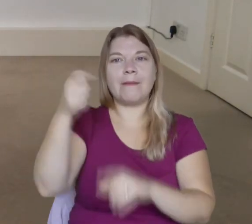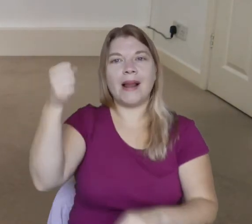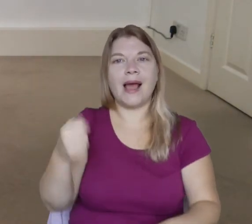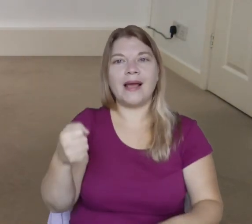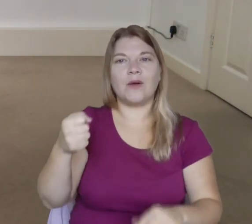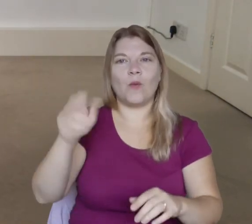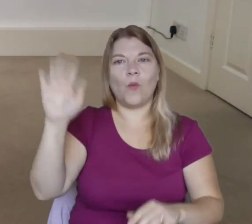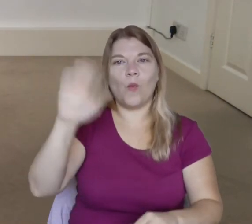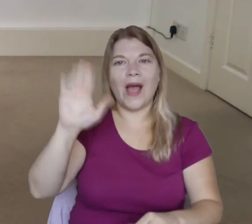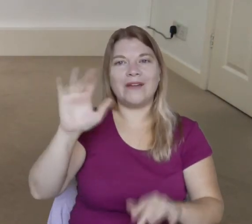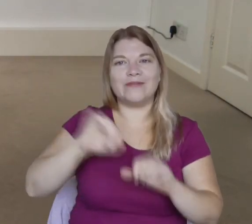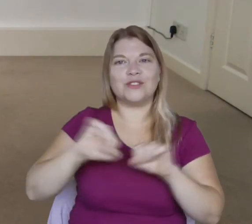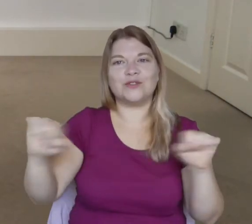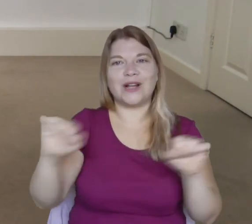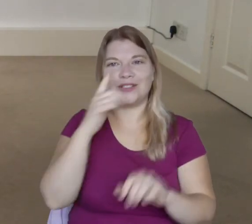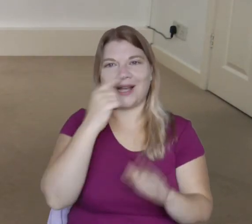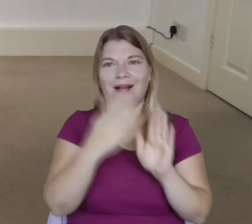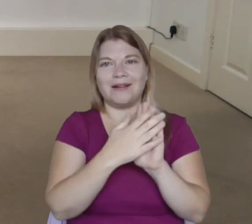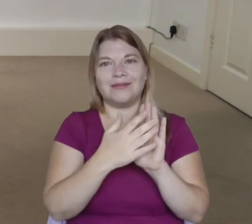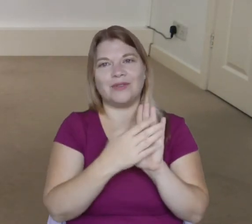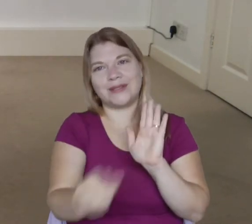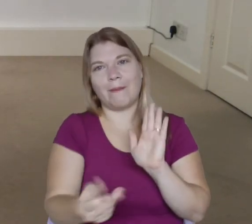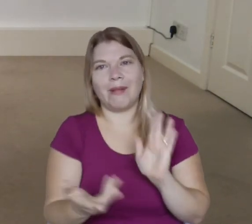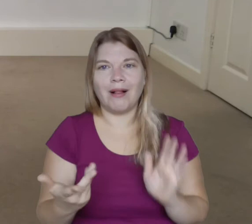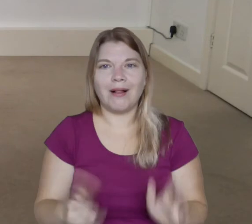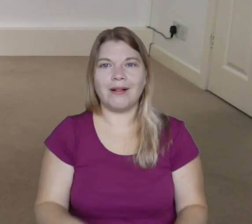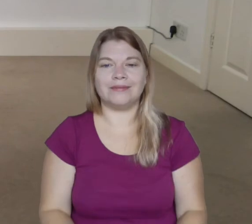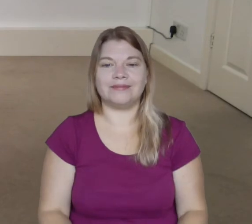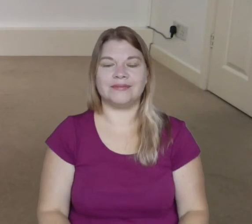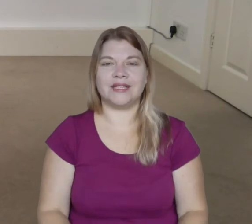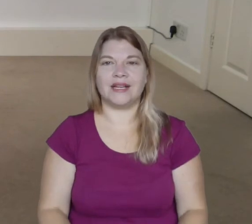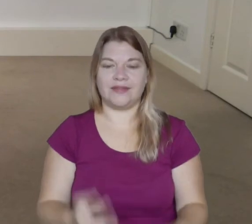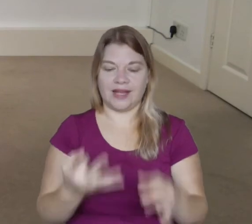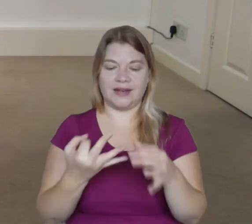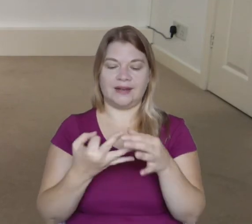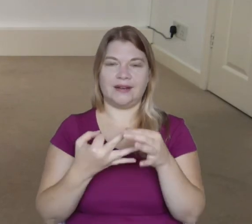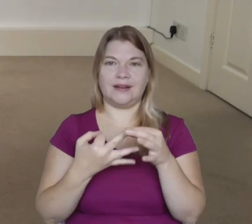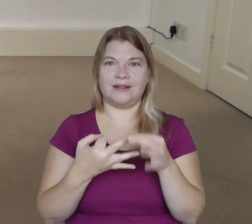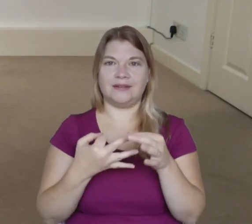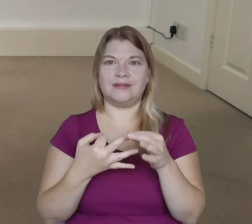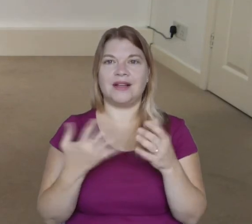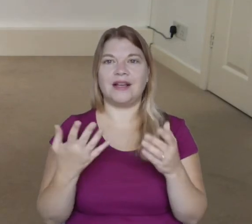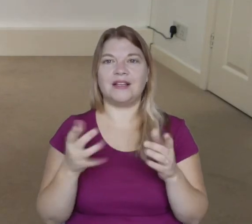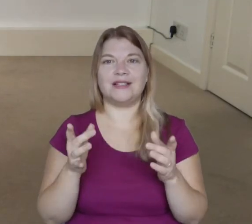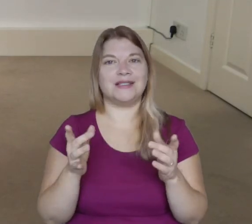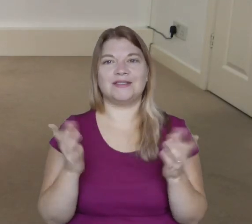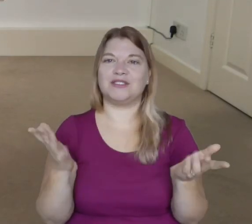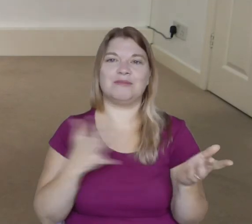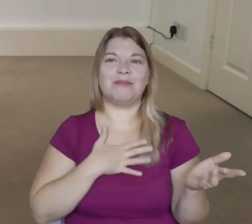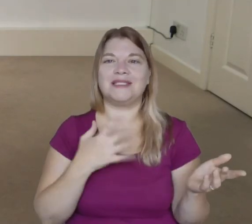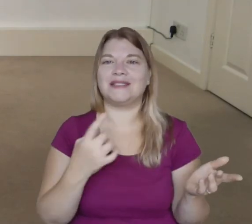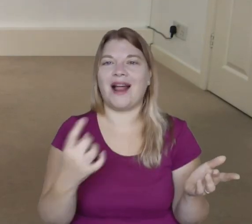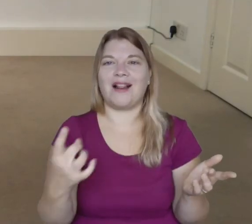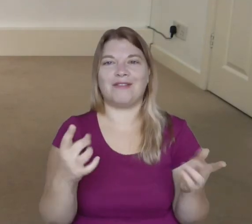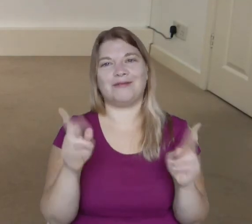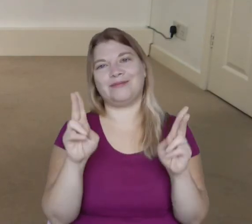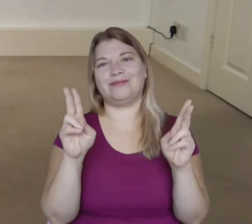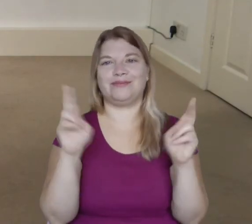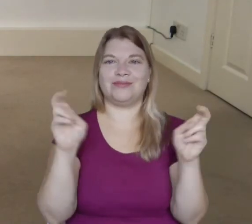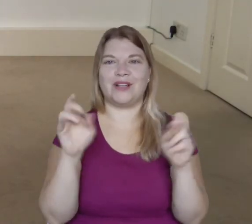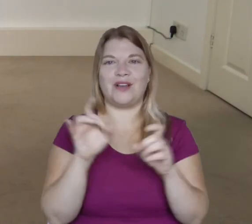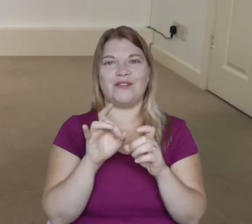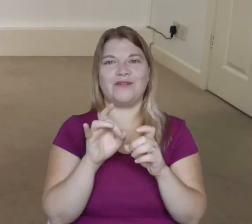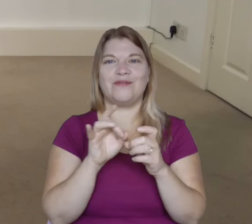stretch out to the side. And then the very last thing is going to be freestyle, okay? And you can just do anything you